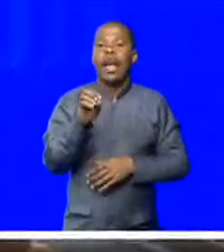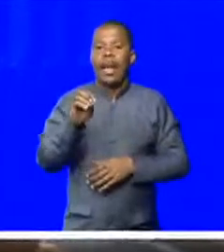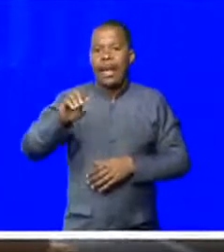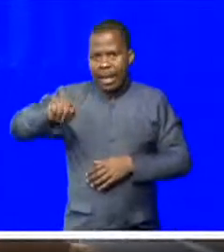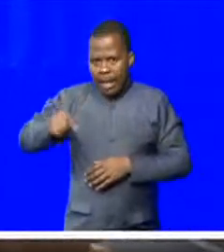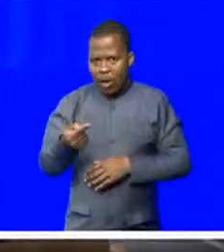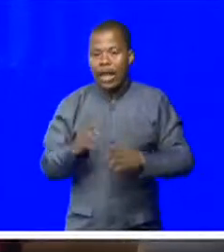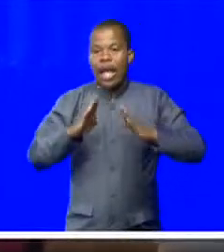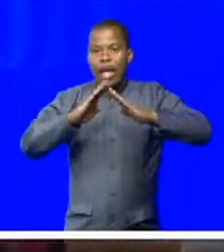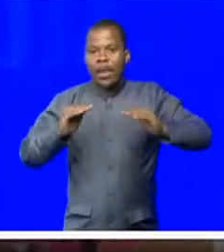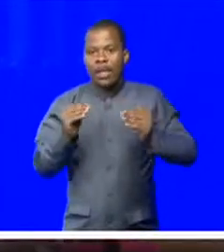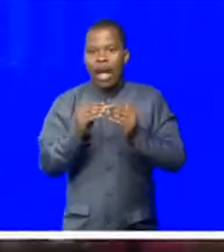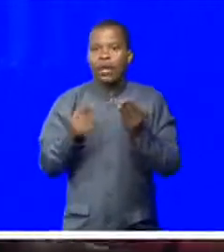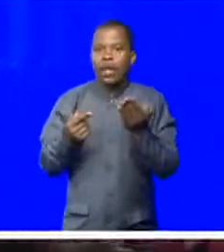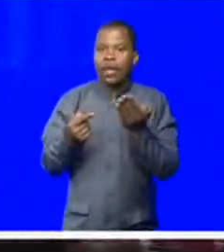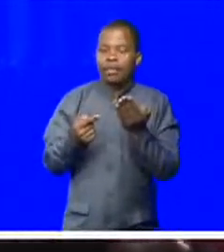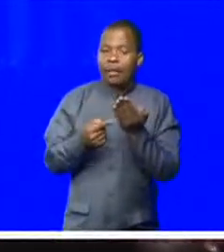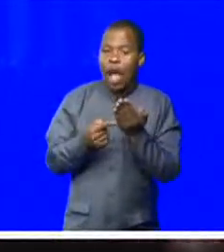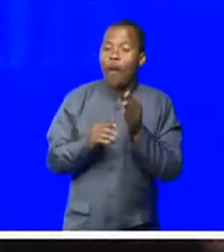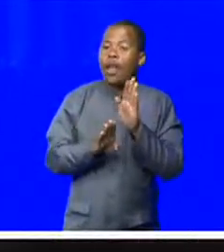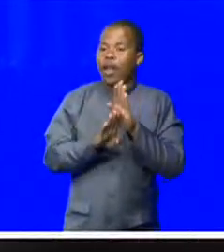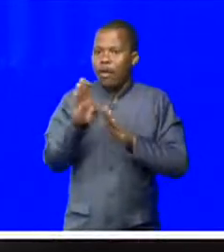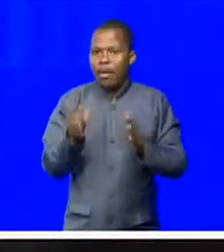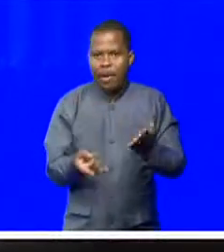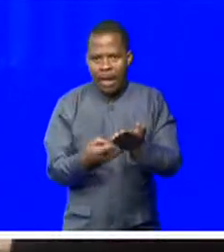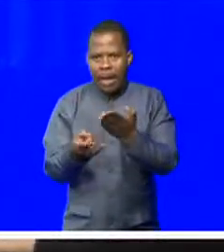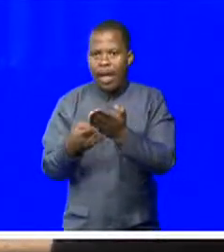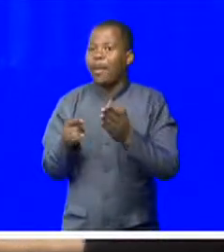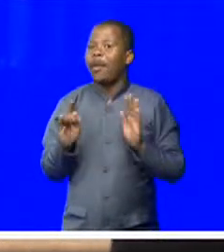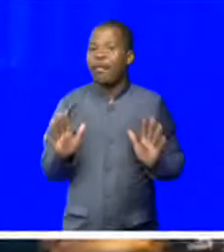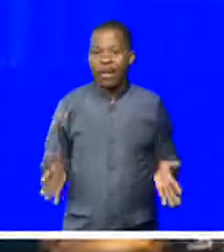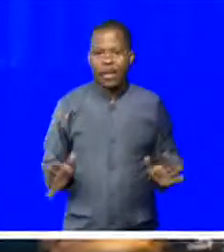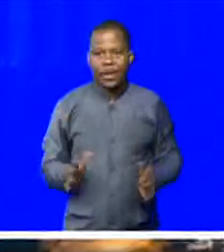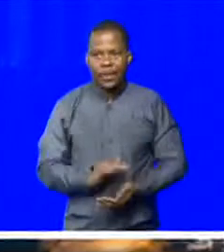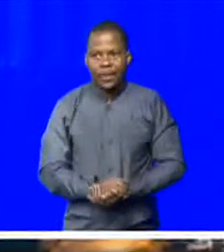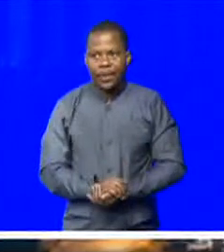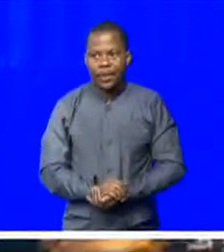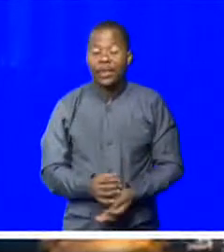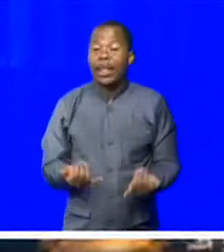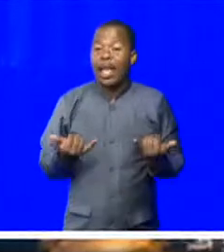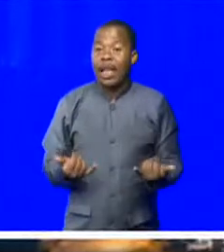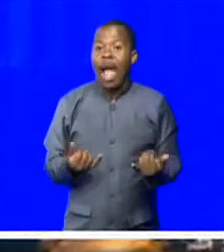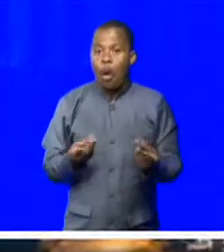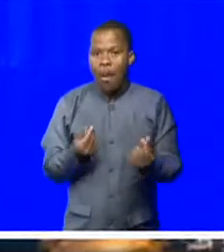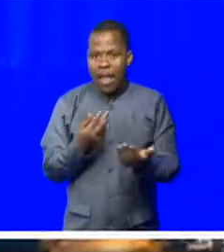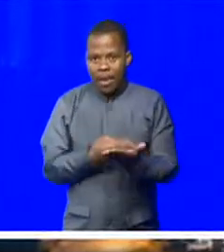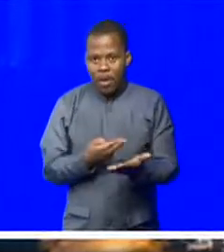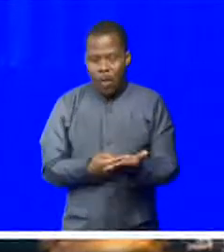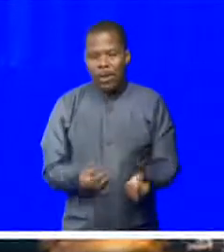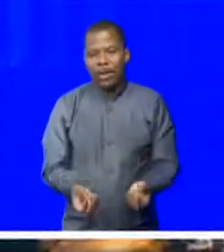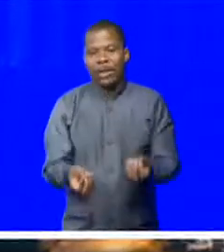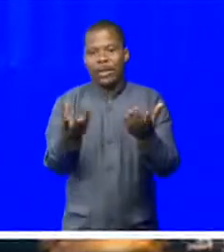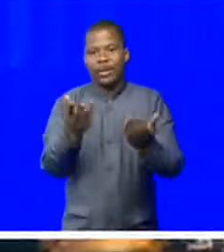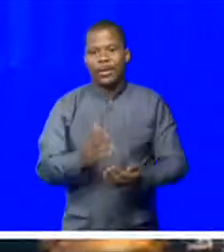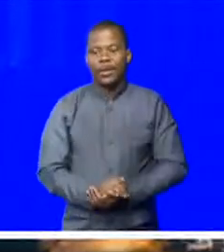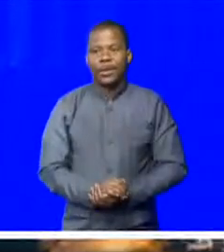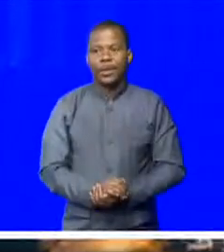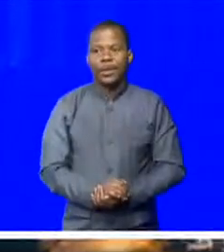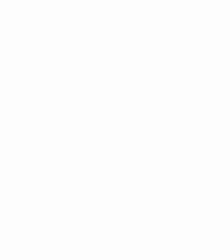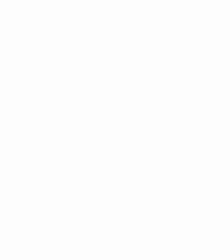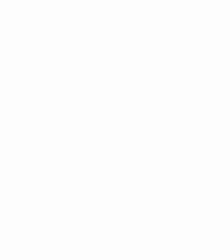Fortune Dlangamandla with Smova Shonge Manzini. And now we'll have a look at our financial markets.